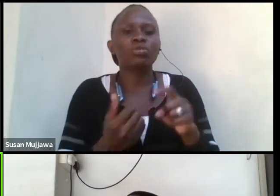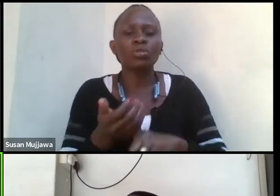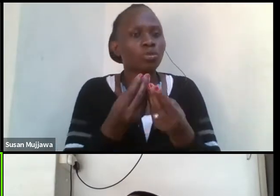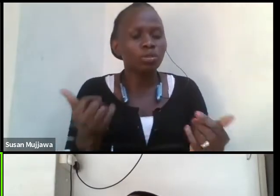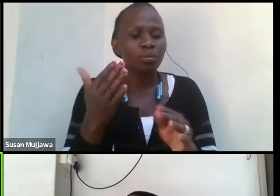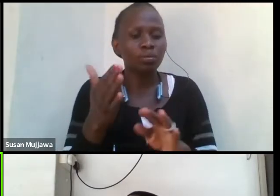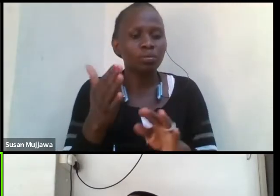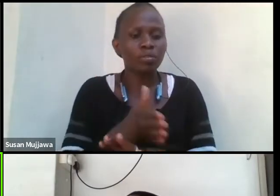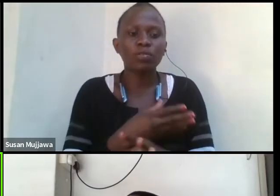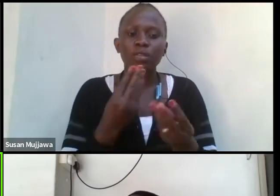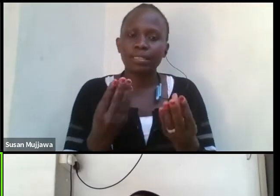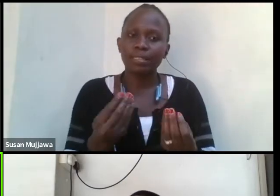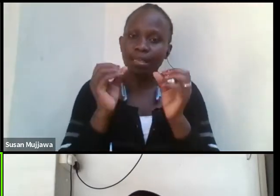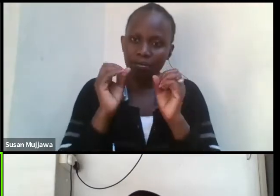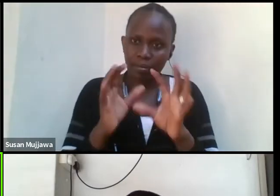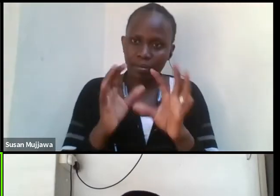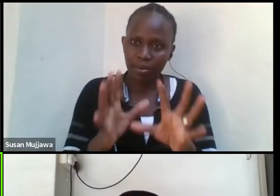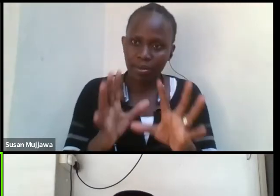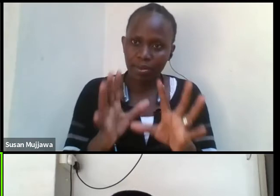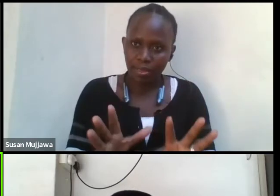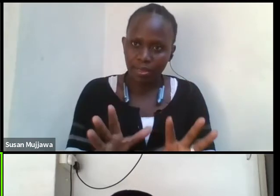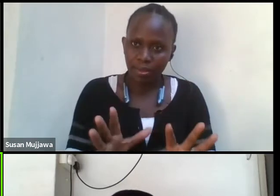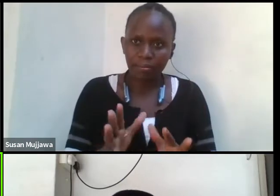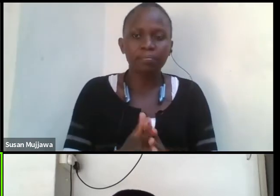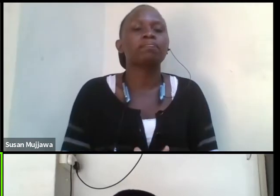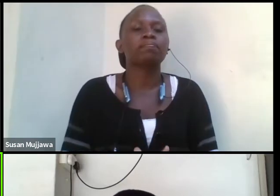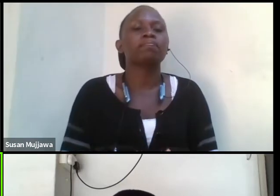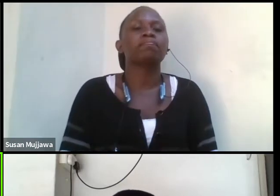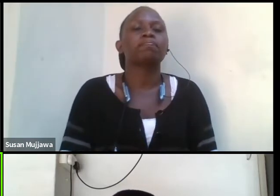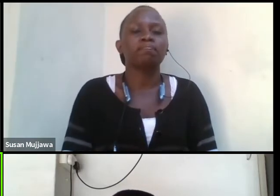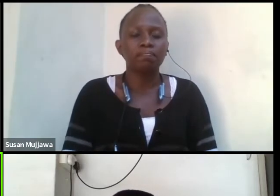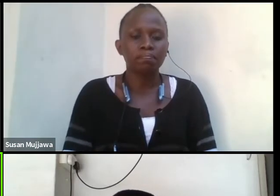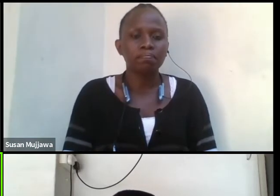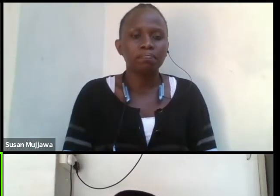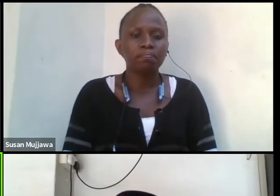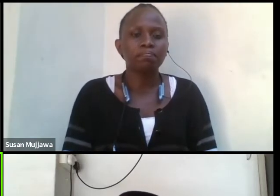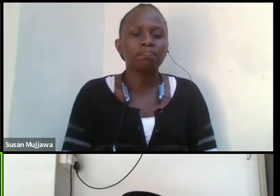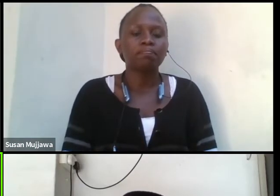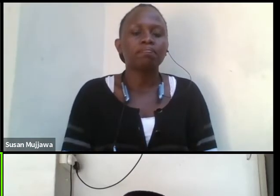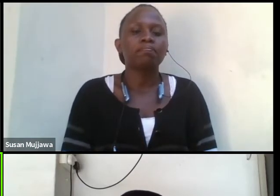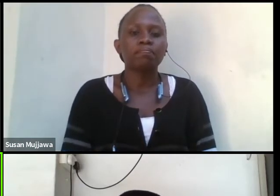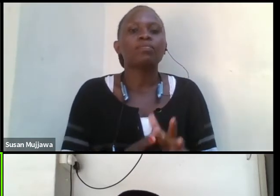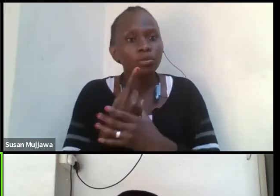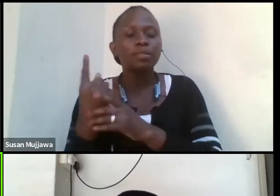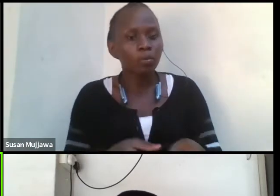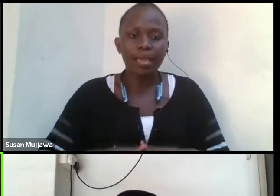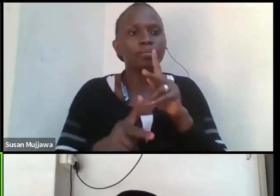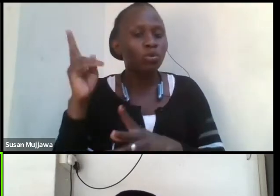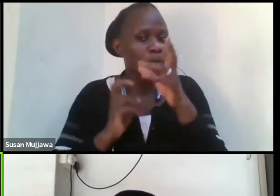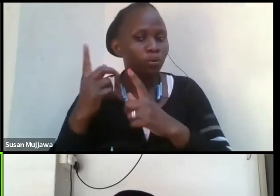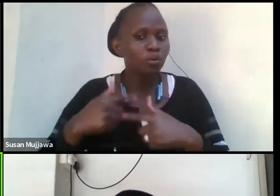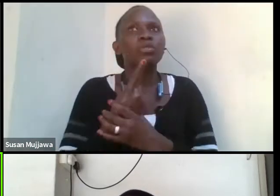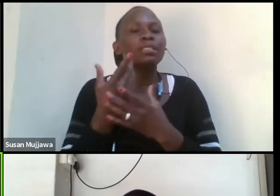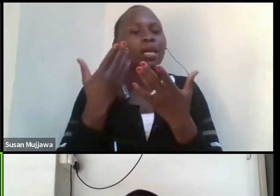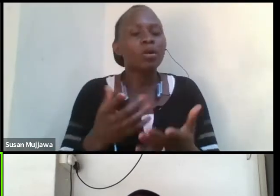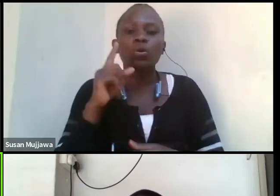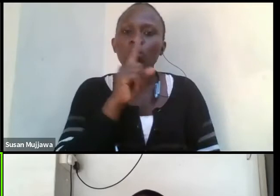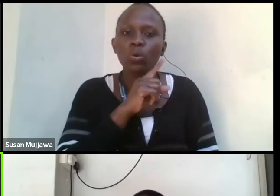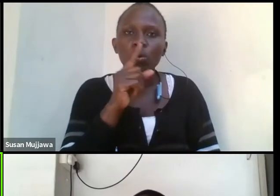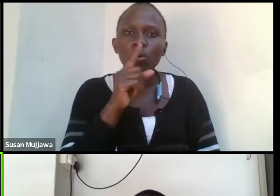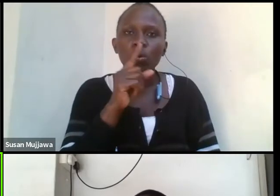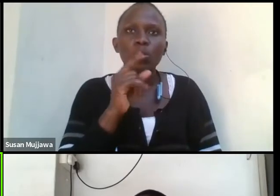Opportunities have come for the young people that are listening to us now. As opportunities, you are experts on ICT. We now need